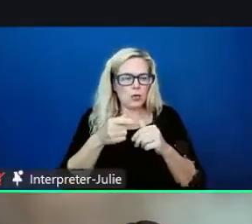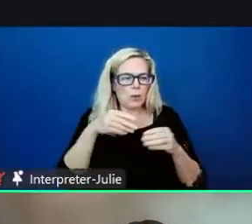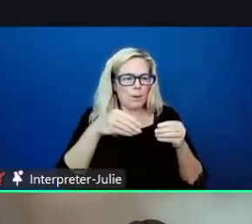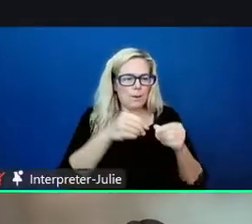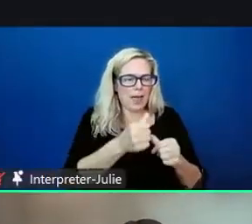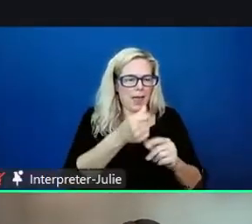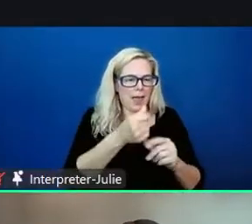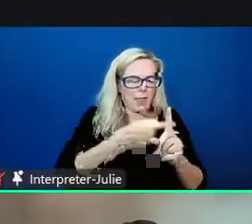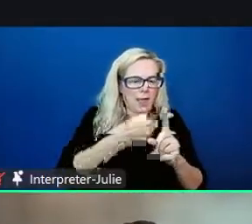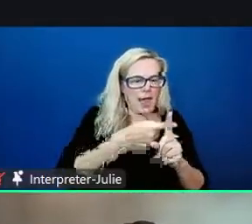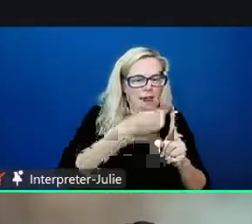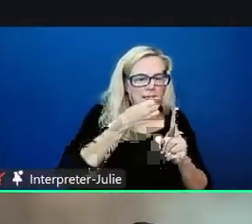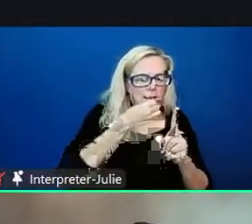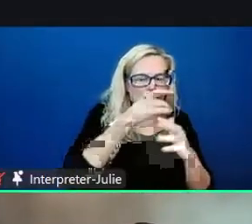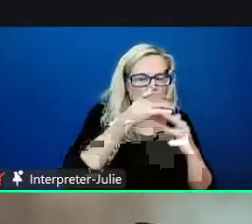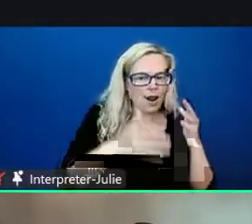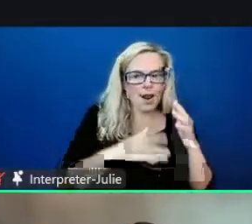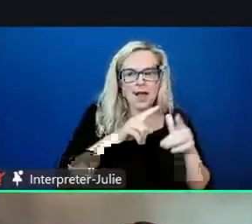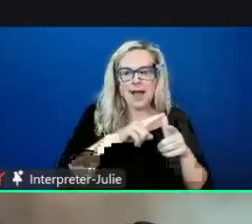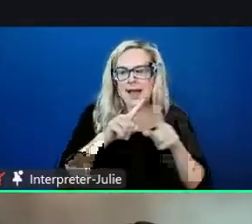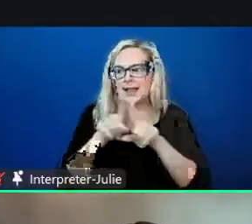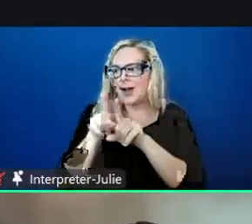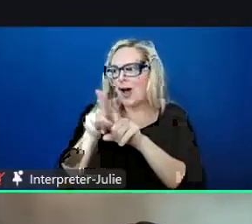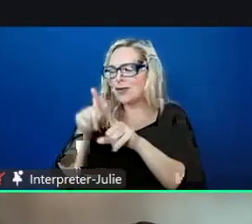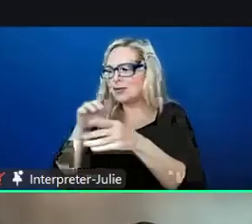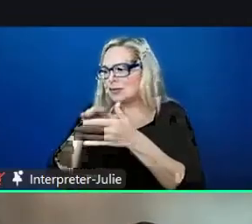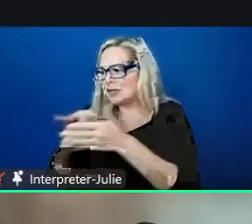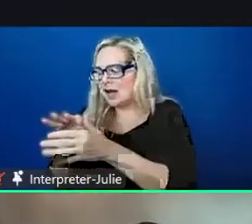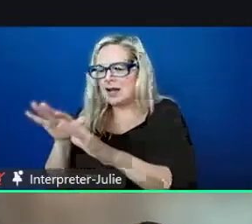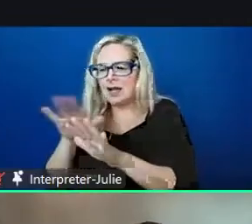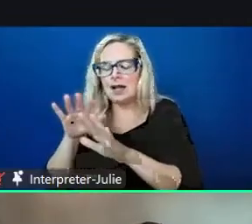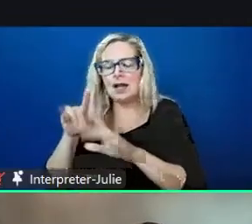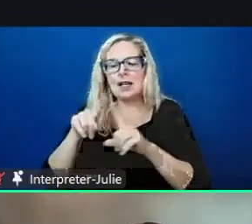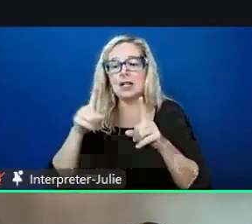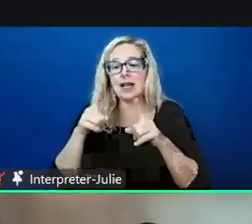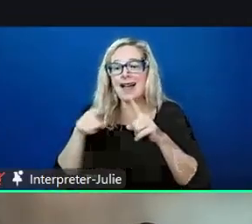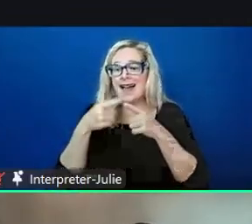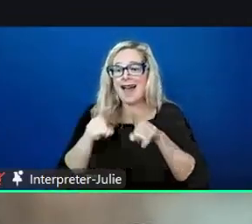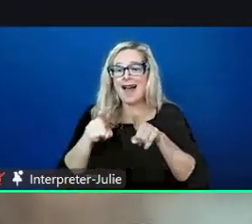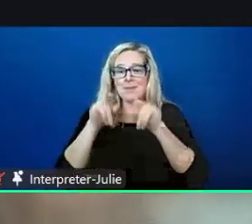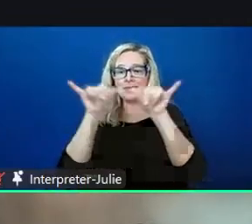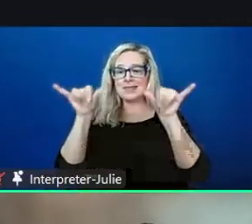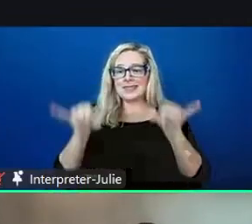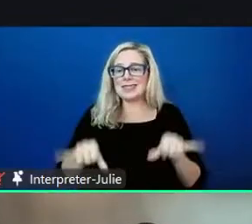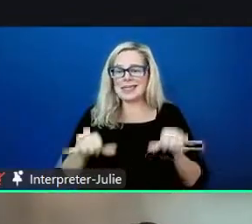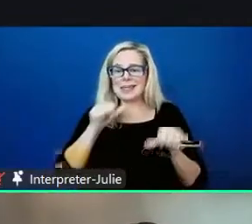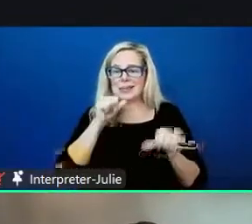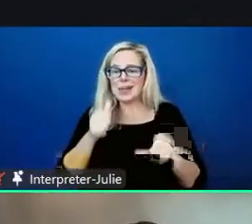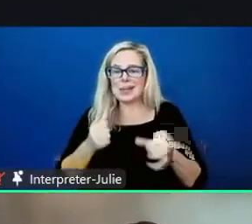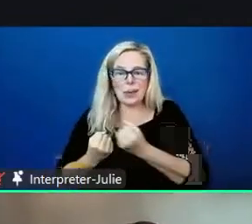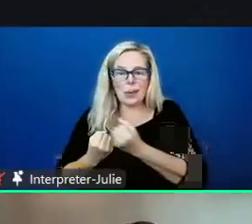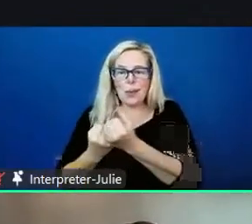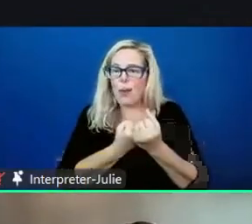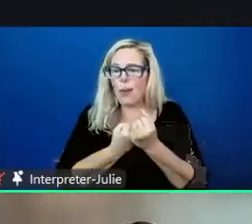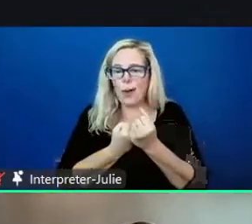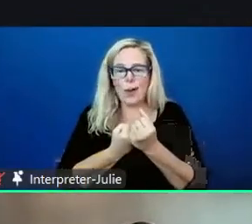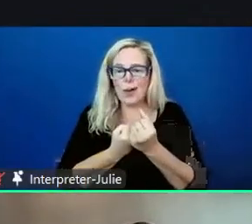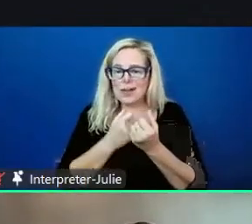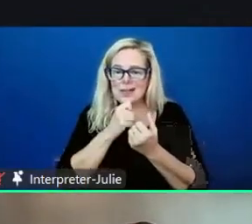addressing the reason for their leave. And when systems don't account for that, support becomes something that exists in theory, but doesn't always happen in